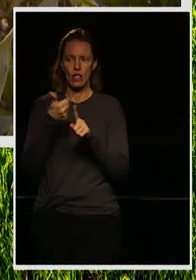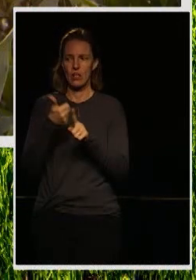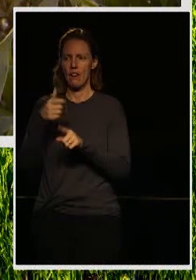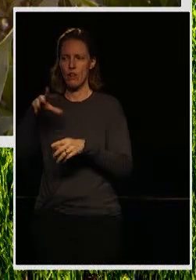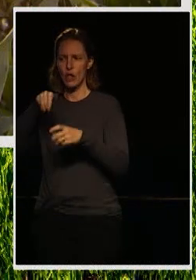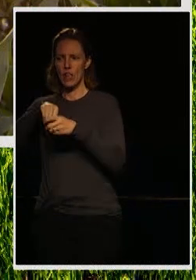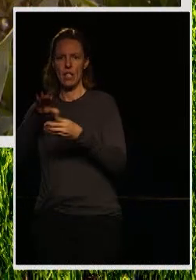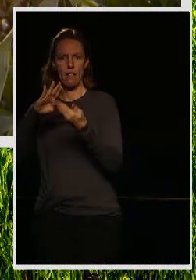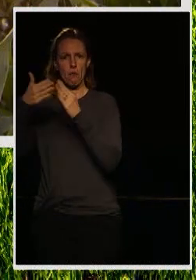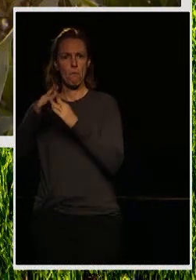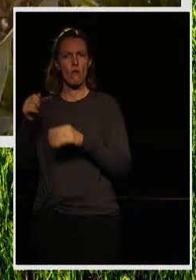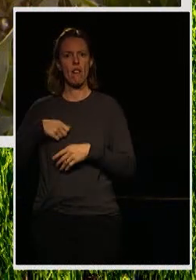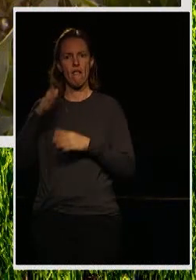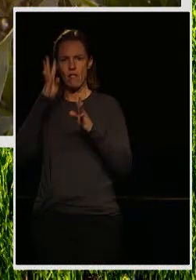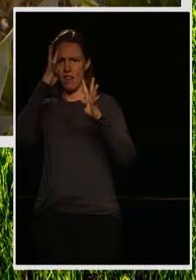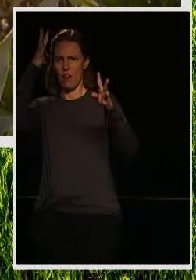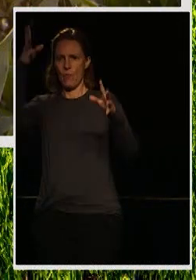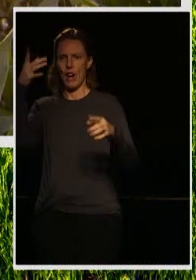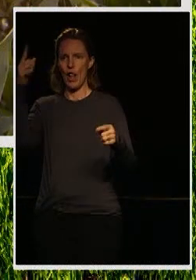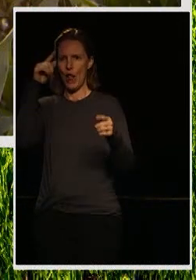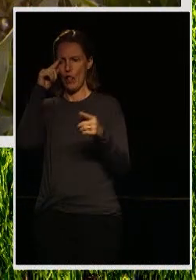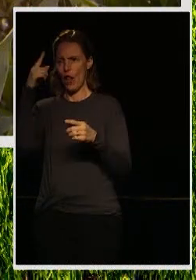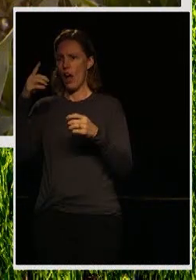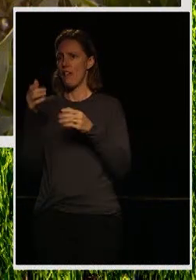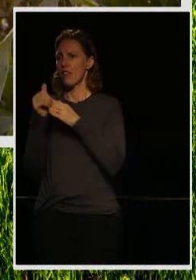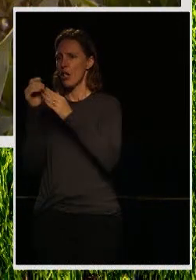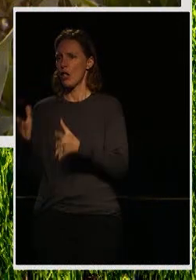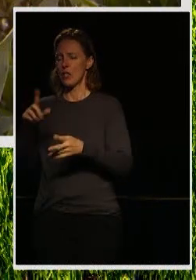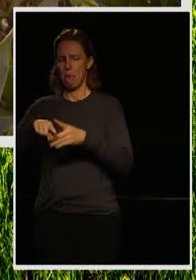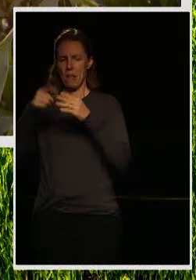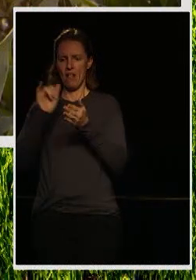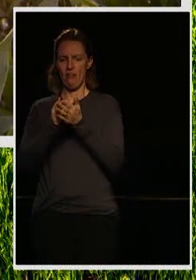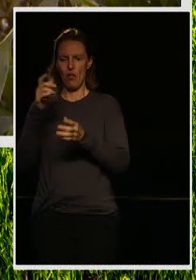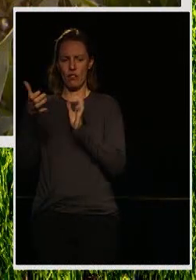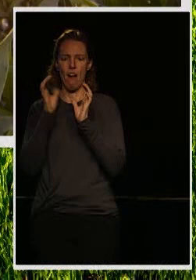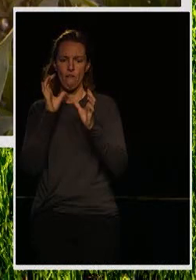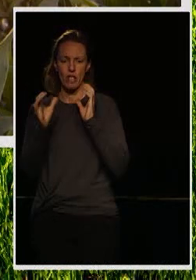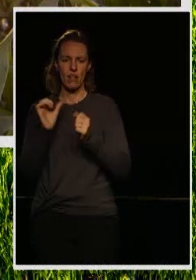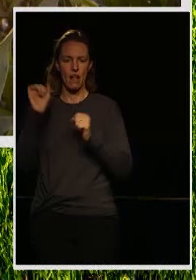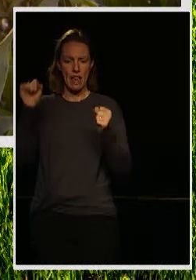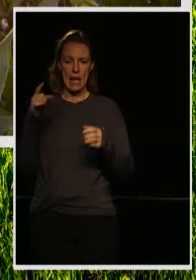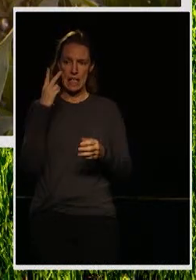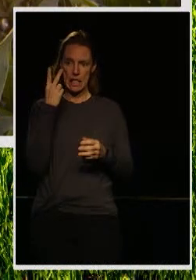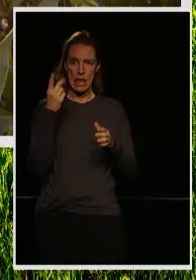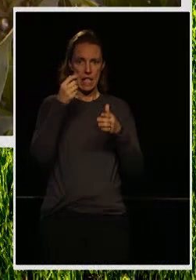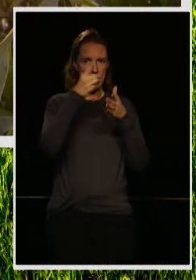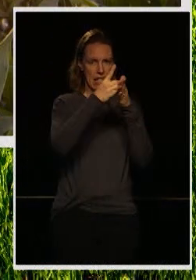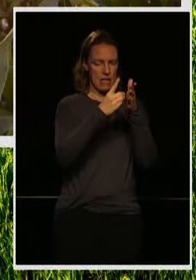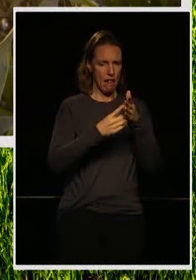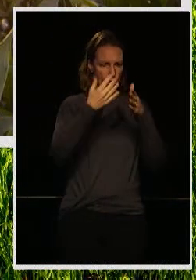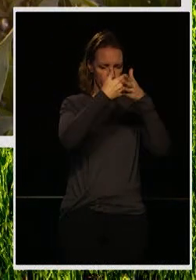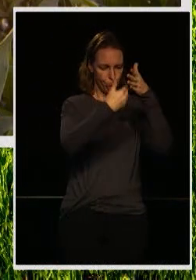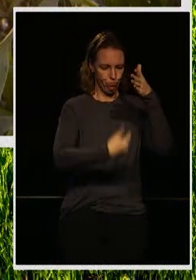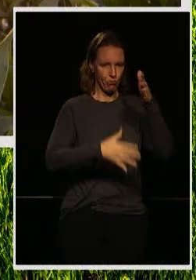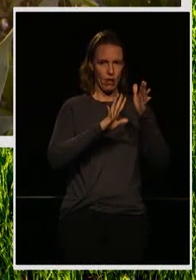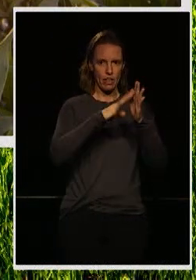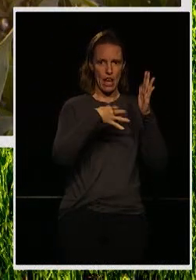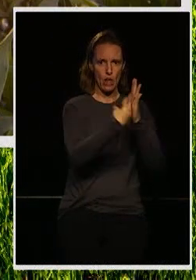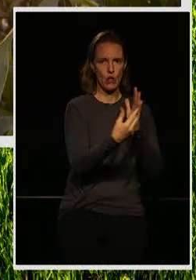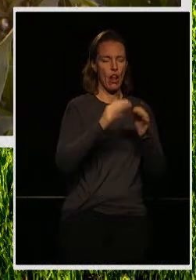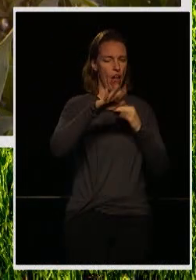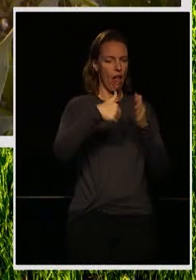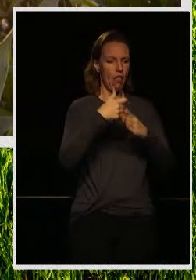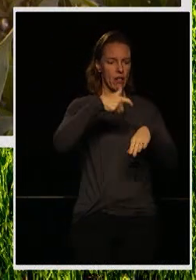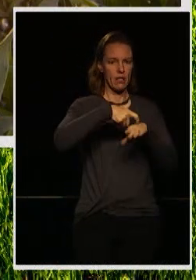innovators and thought leaders. Begin those conversations. You can see a detailed program schedule. All times